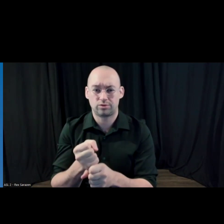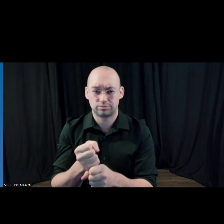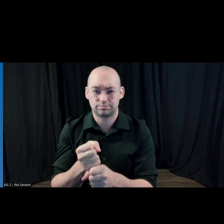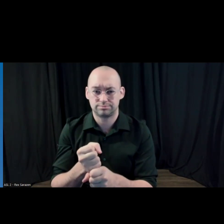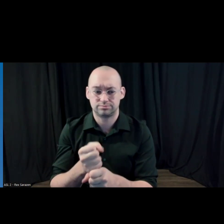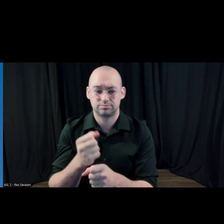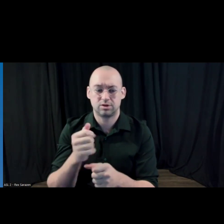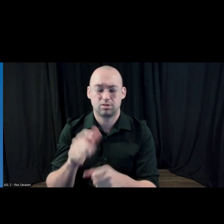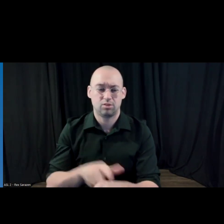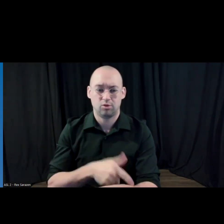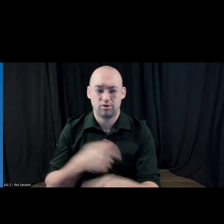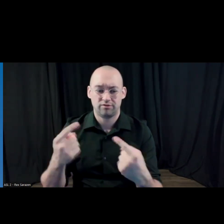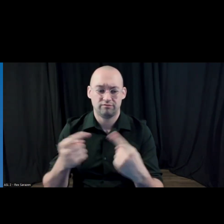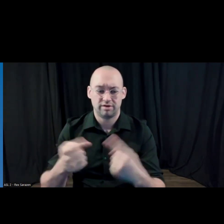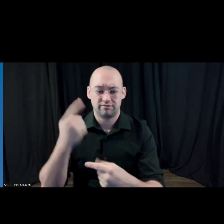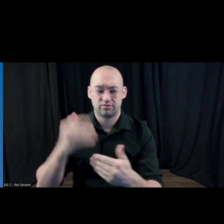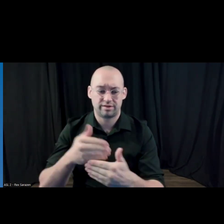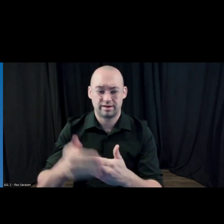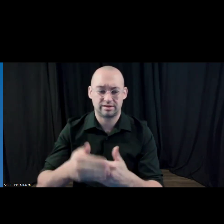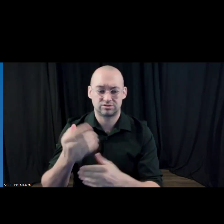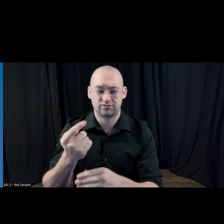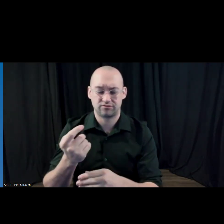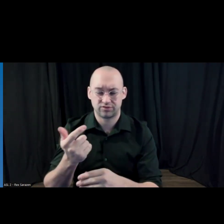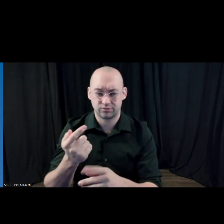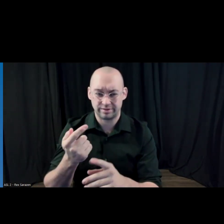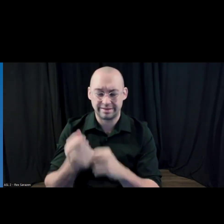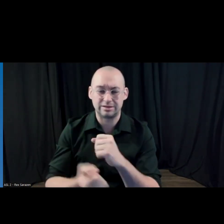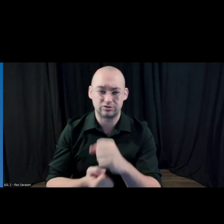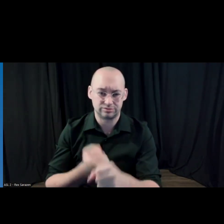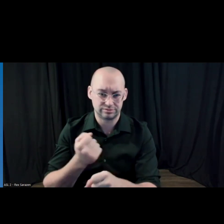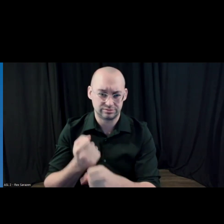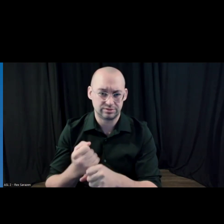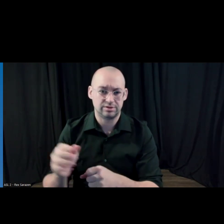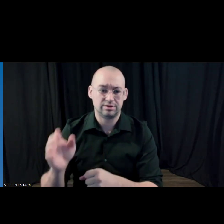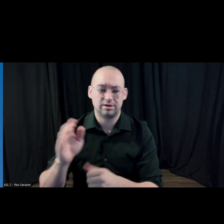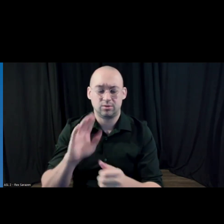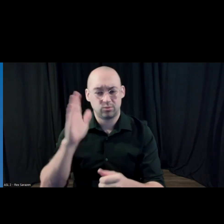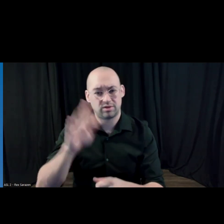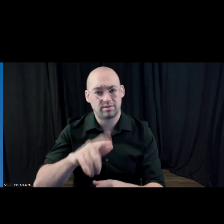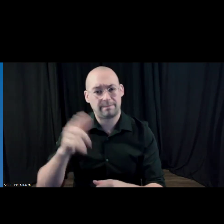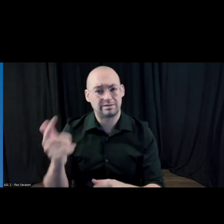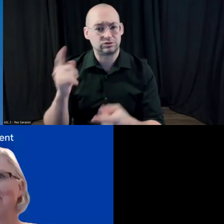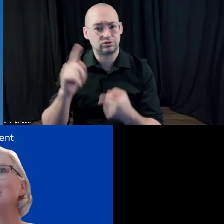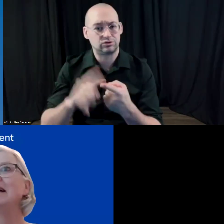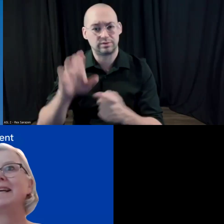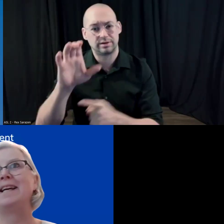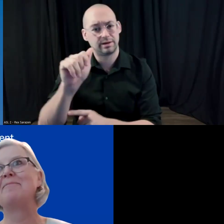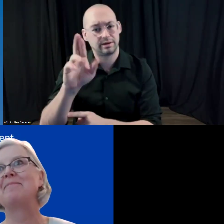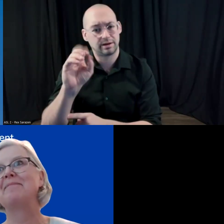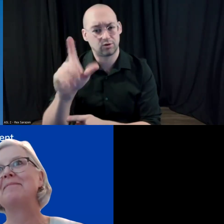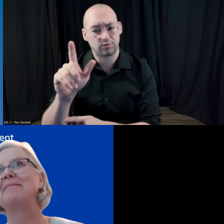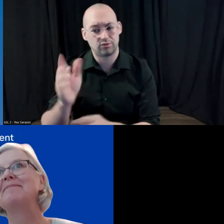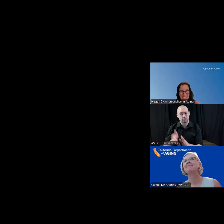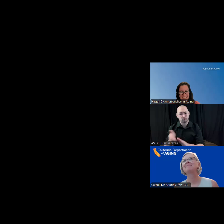going to have over the next few years. So with that, I'm going to pass it on to, I think, Carol, are you going to run public comment?